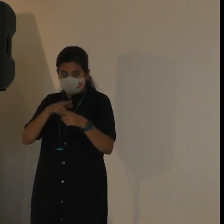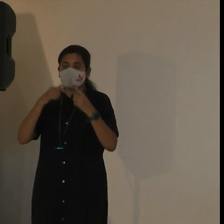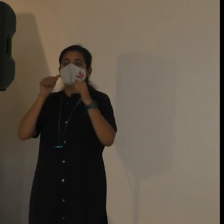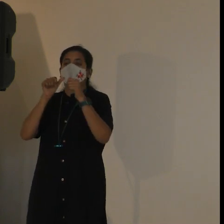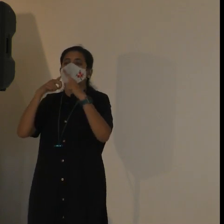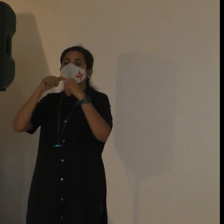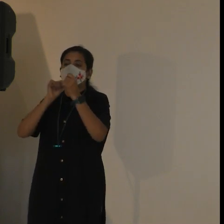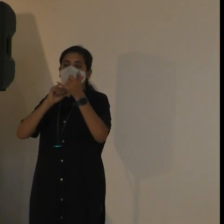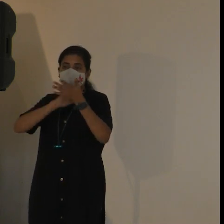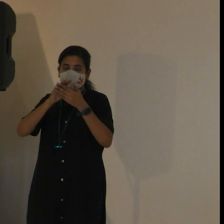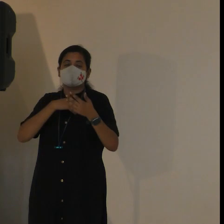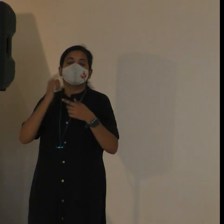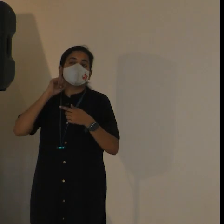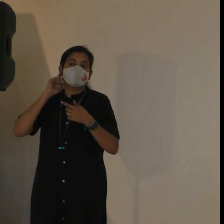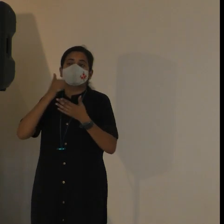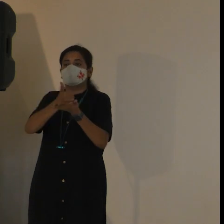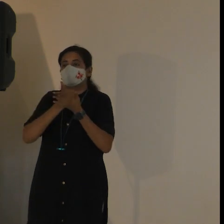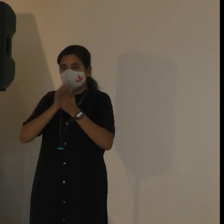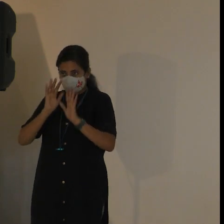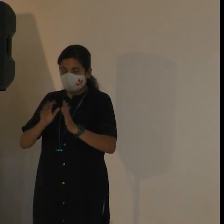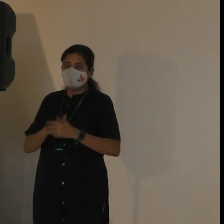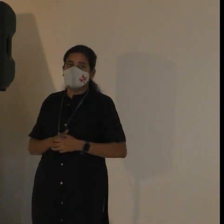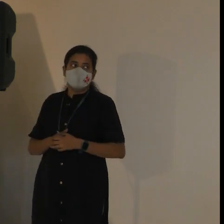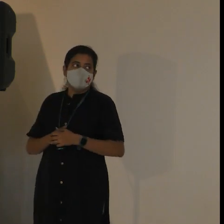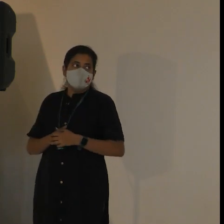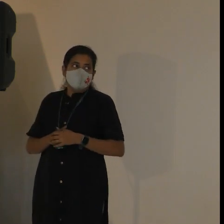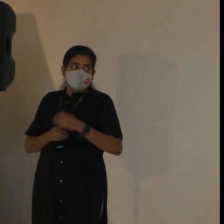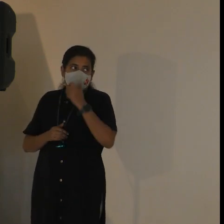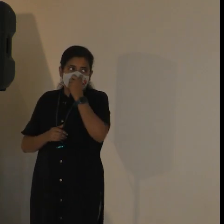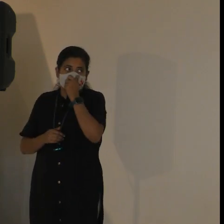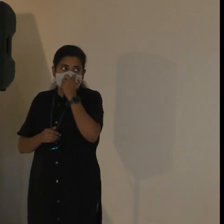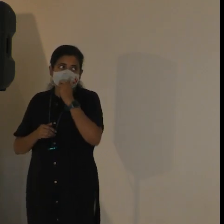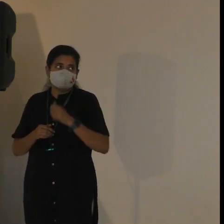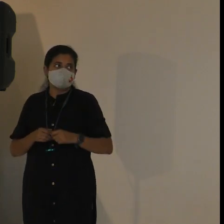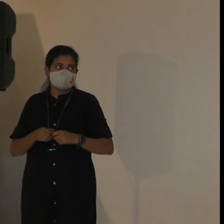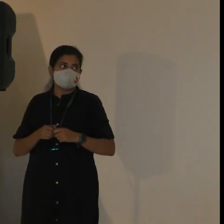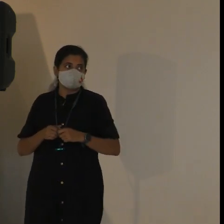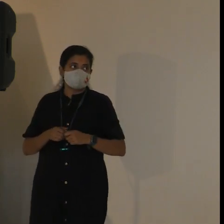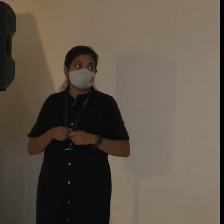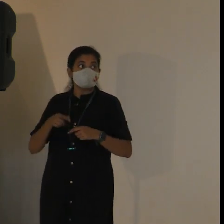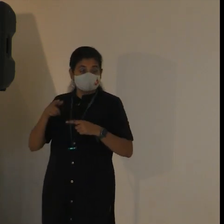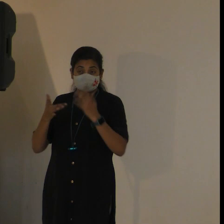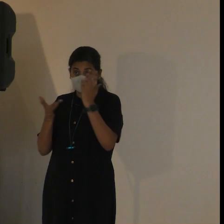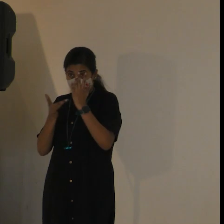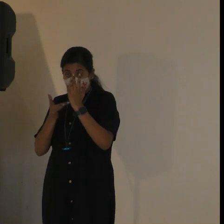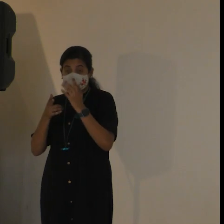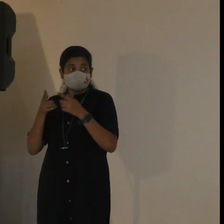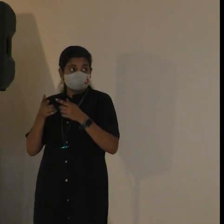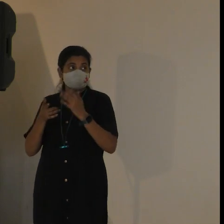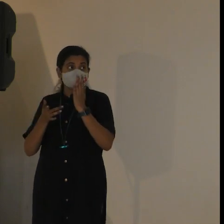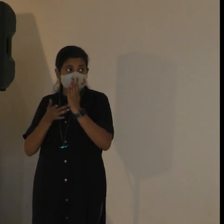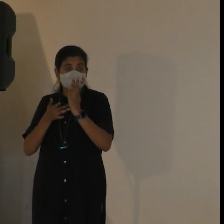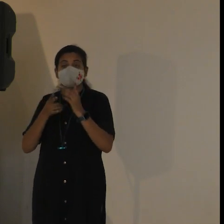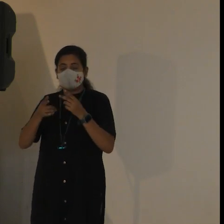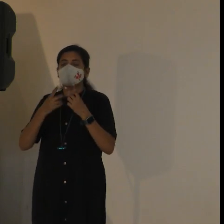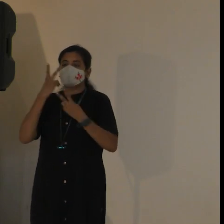audio guides, and the public lectures that happen at the space. So I think tech is what is